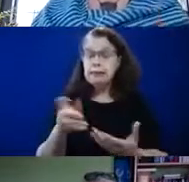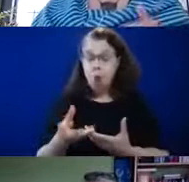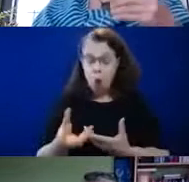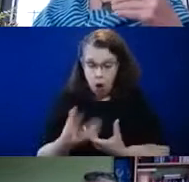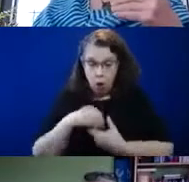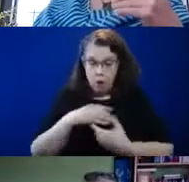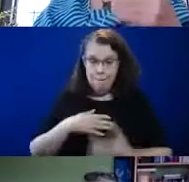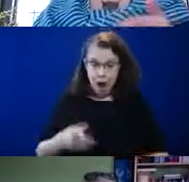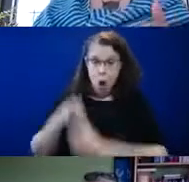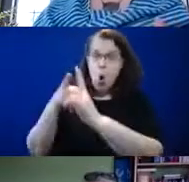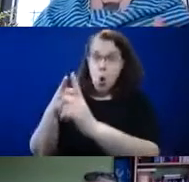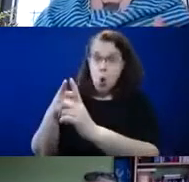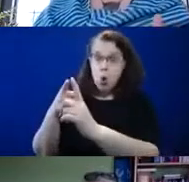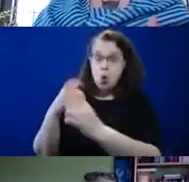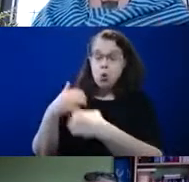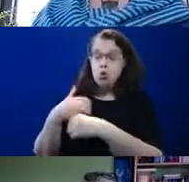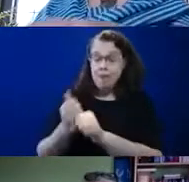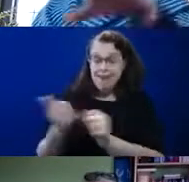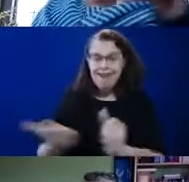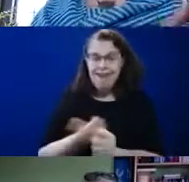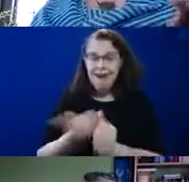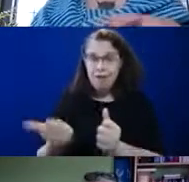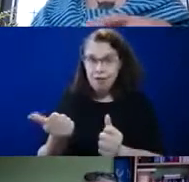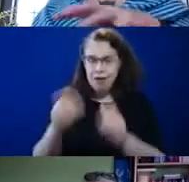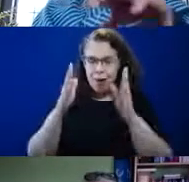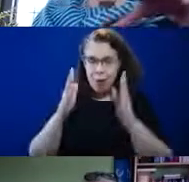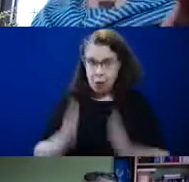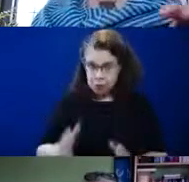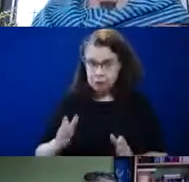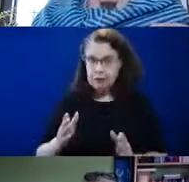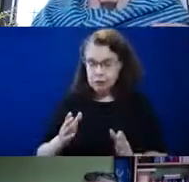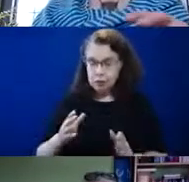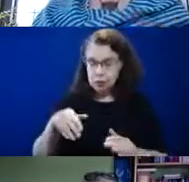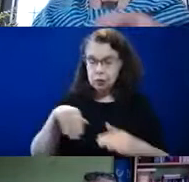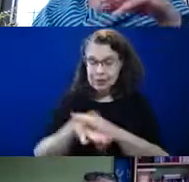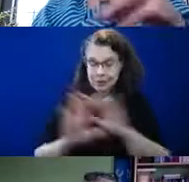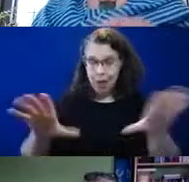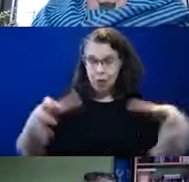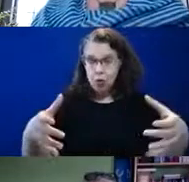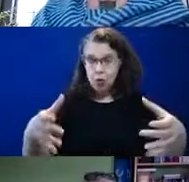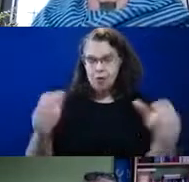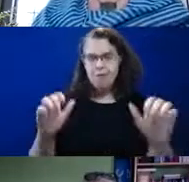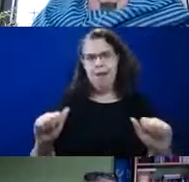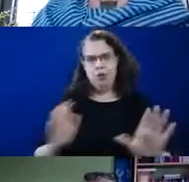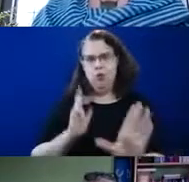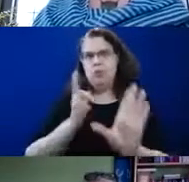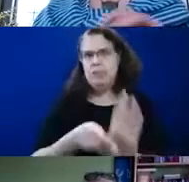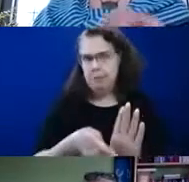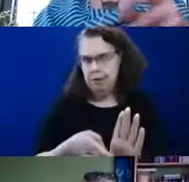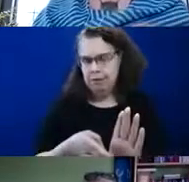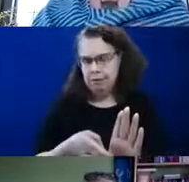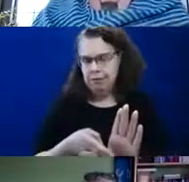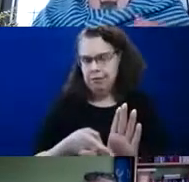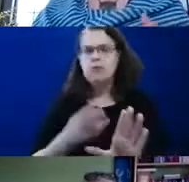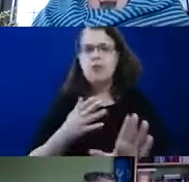of having every student or every person that is in that group be able to participate. So that's how